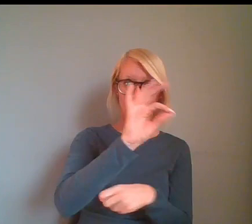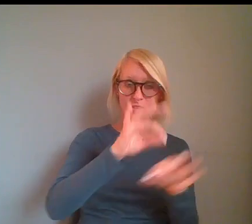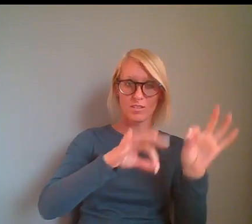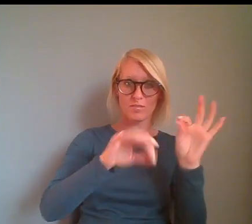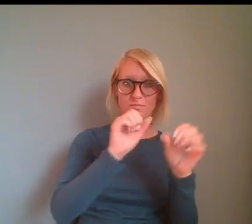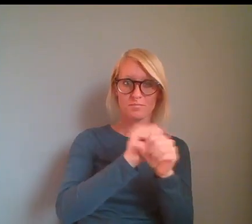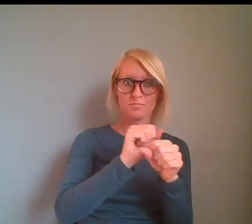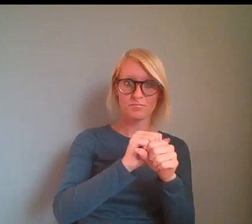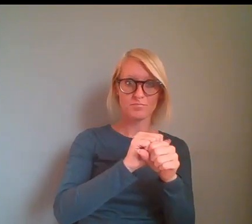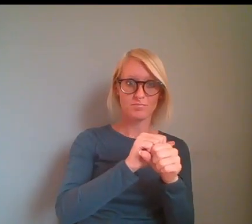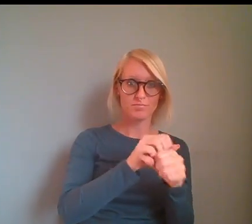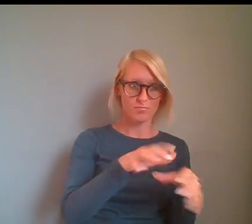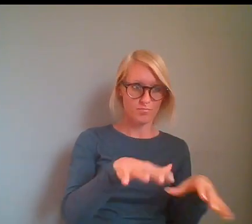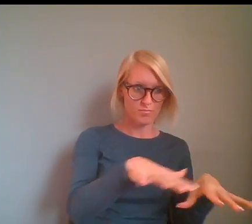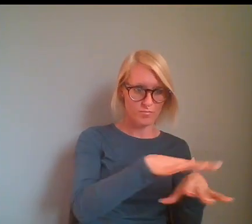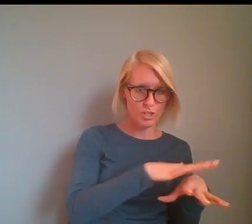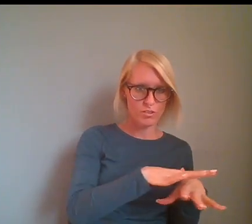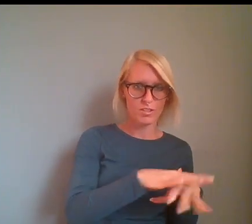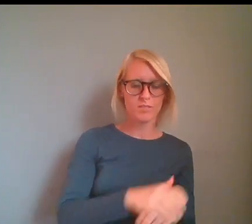Melanie?